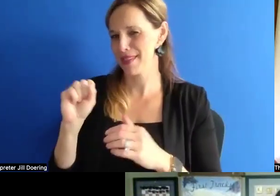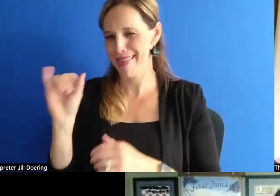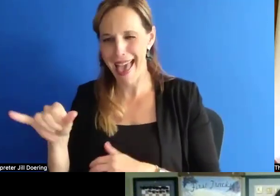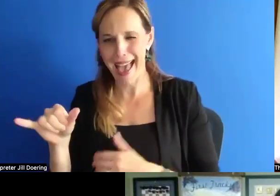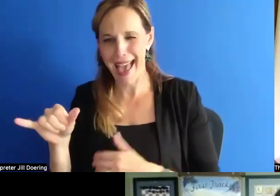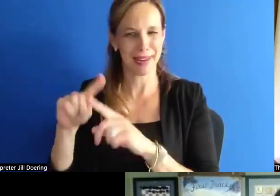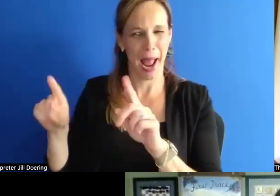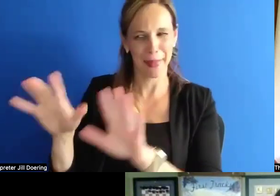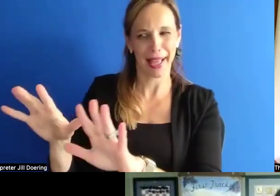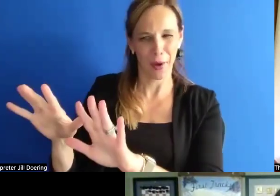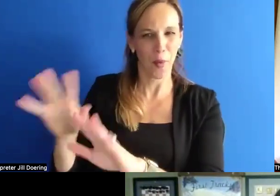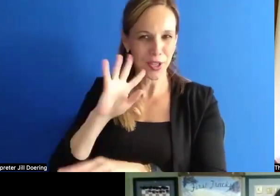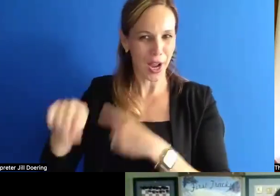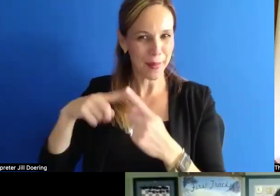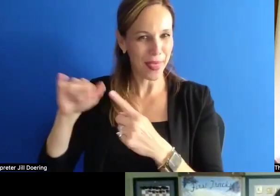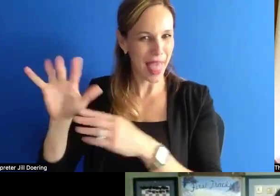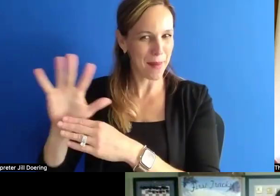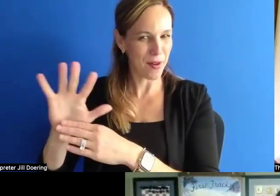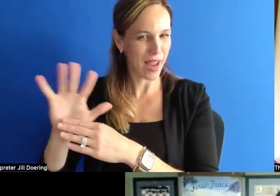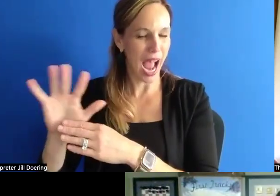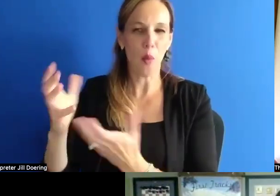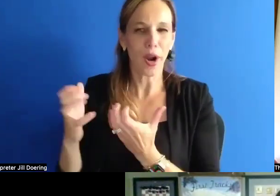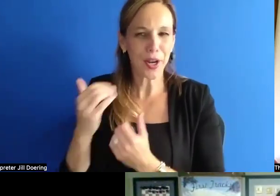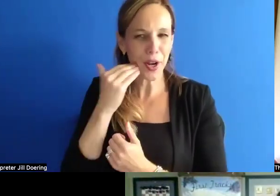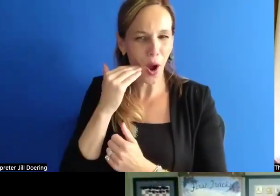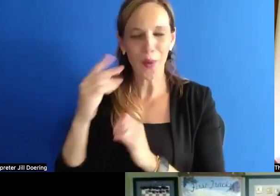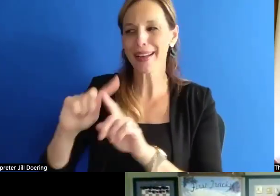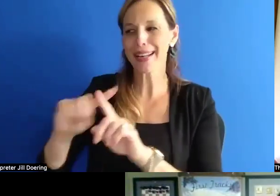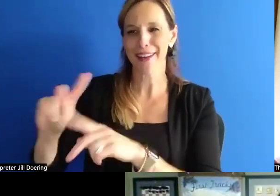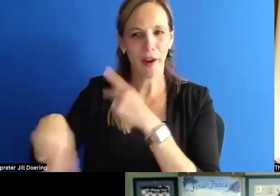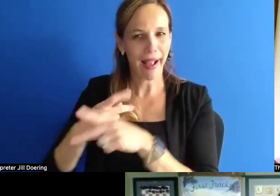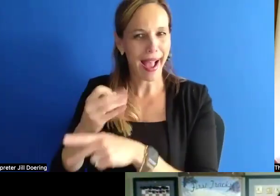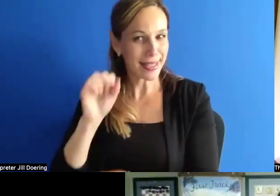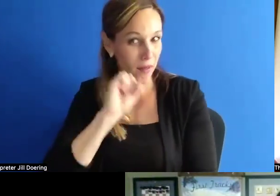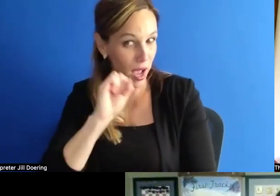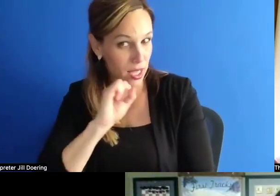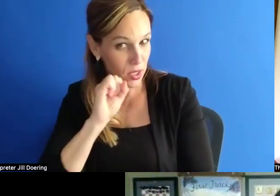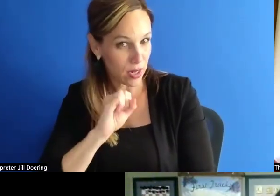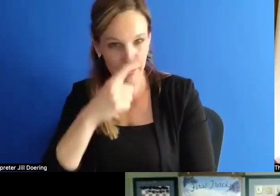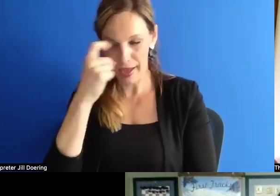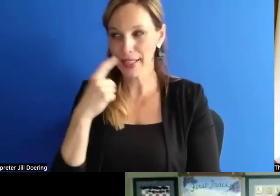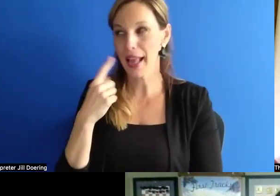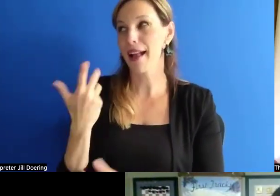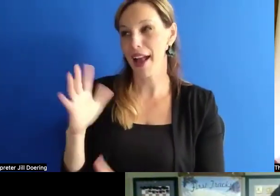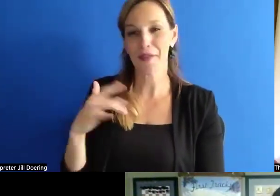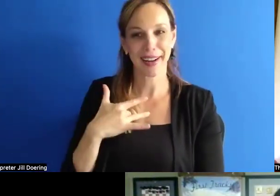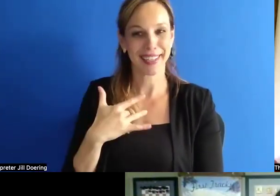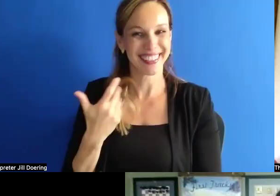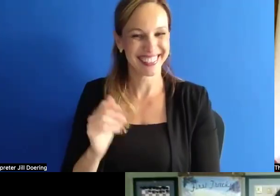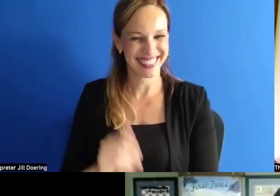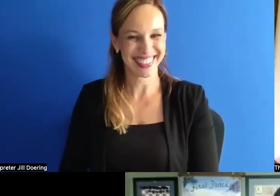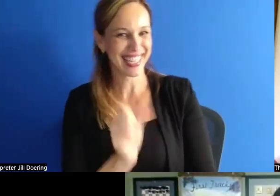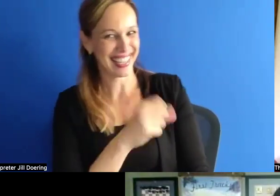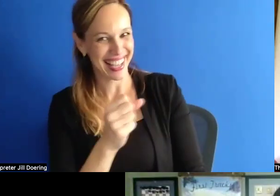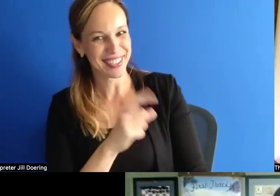want to know different kinds of ice cream or something I need to get myself into. Yes,